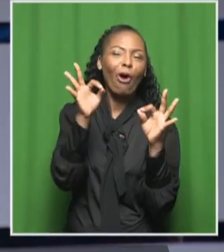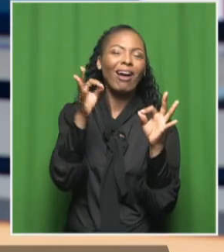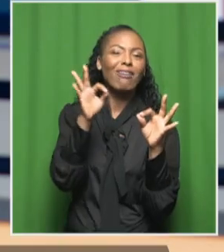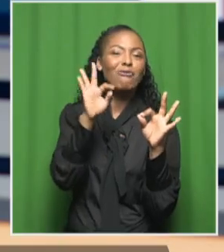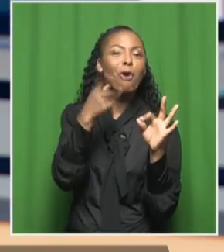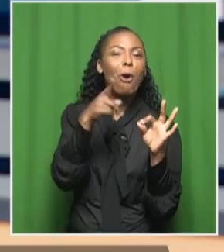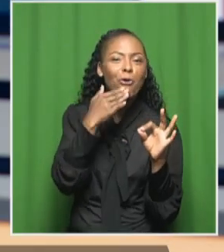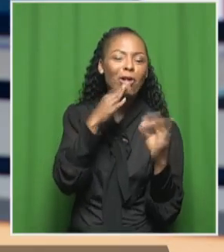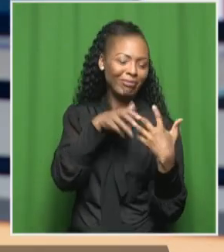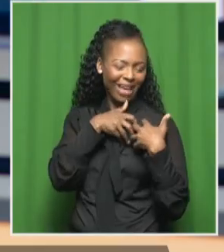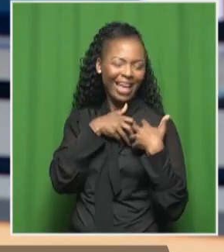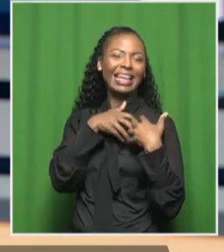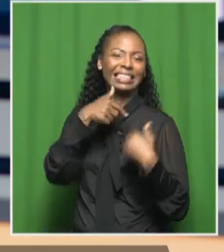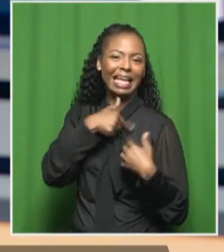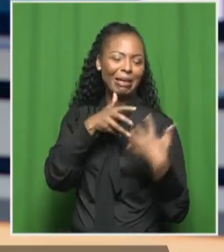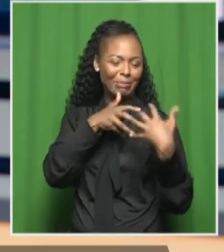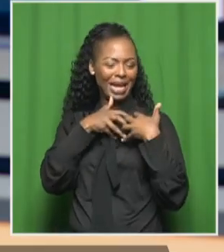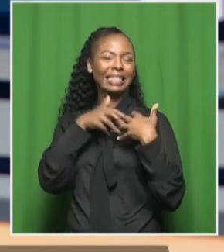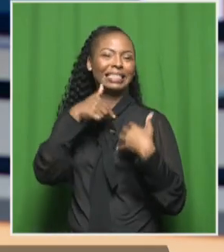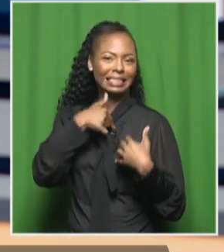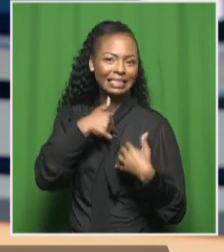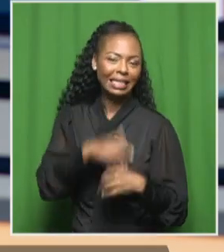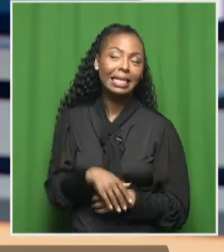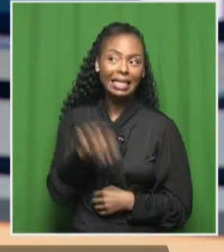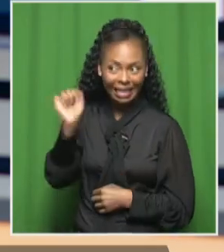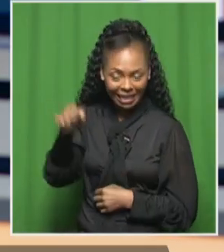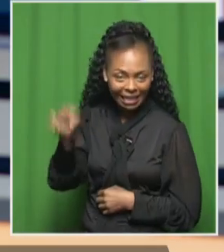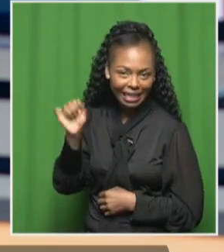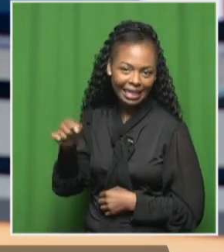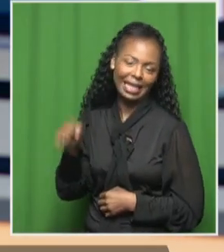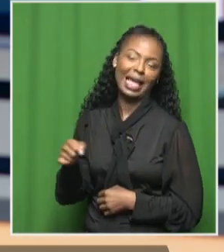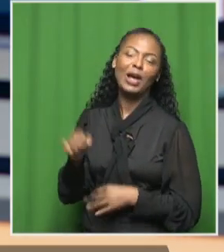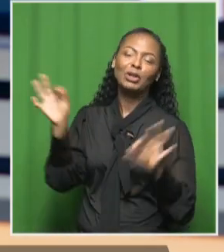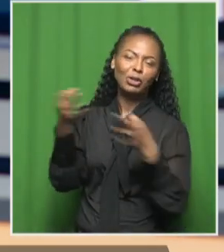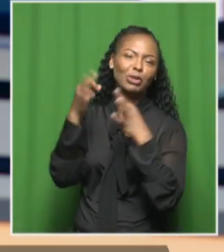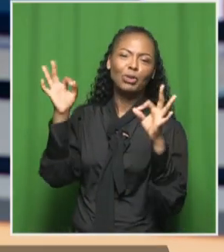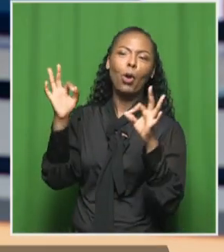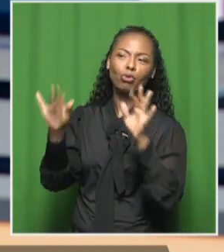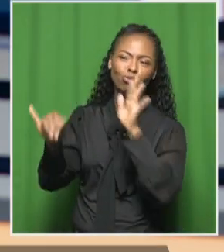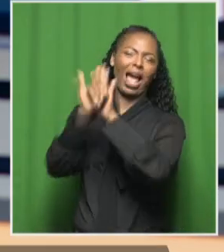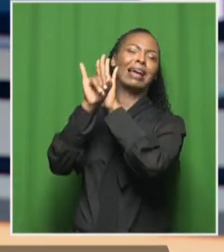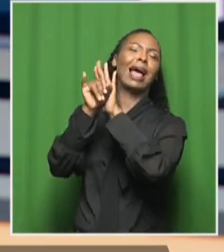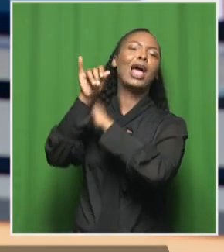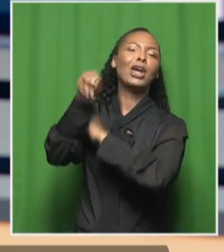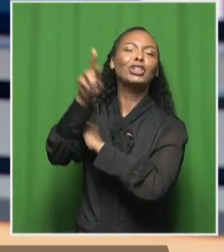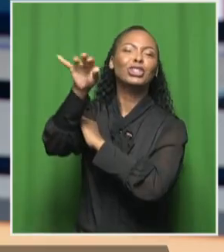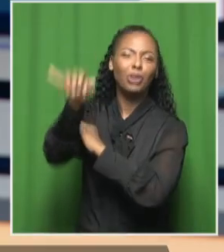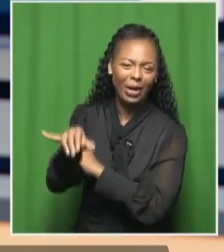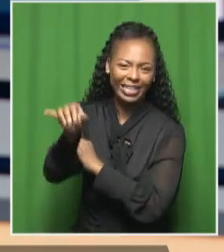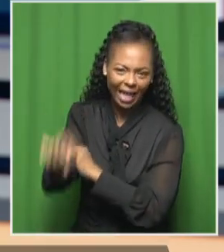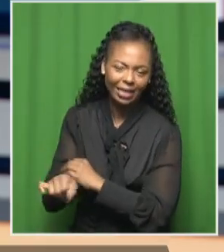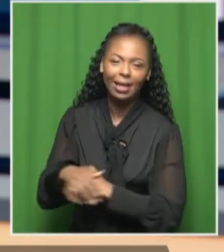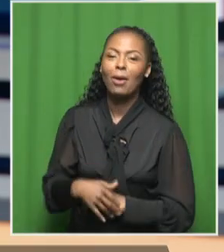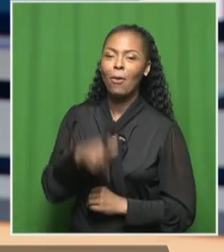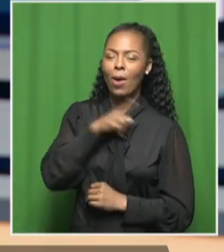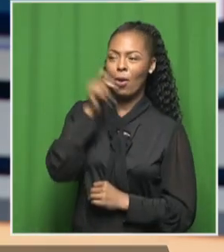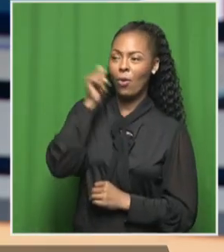certainly was, and that song is so quintessentially Johnny. But, you know, if I look at your